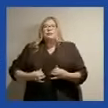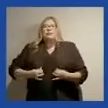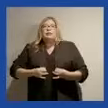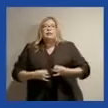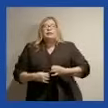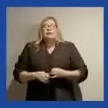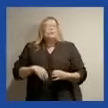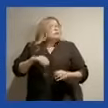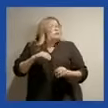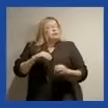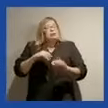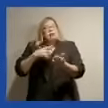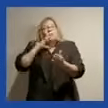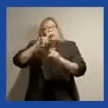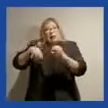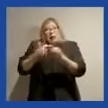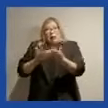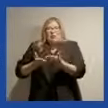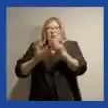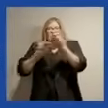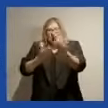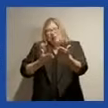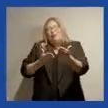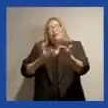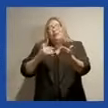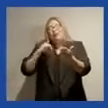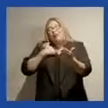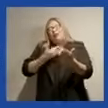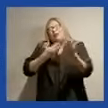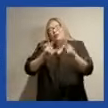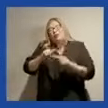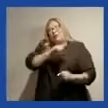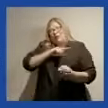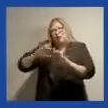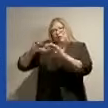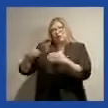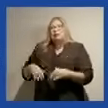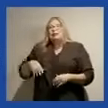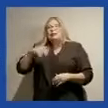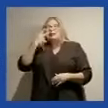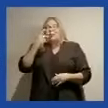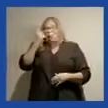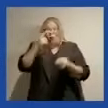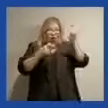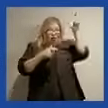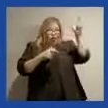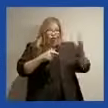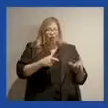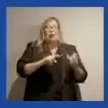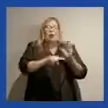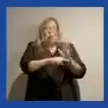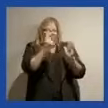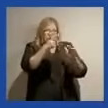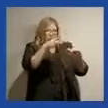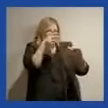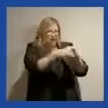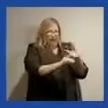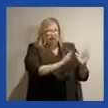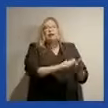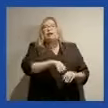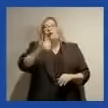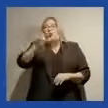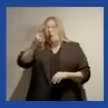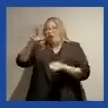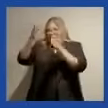proposals that we are offering the legislature. You see the one-time on the left, you'll see the ongoing on the right. The one-time are